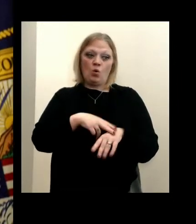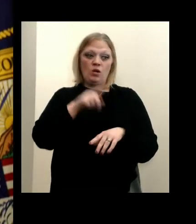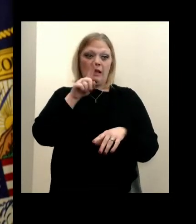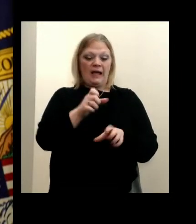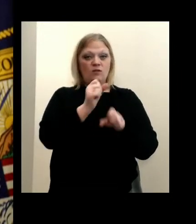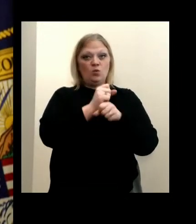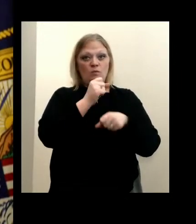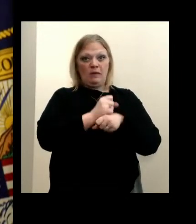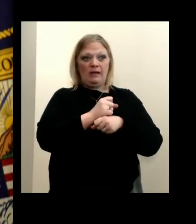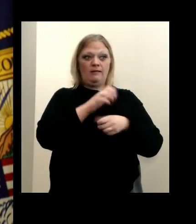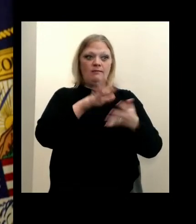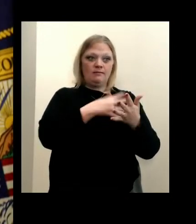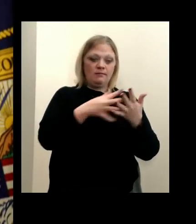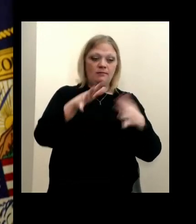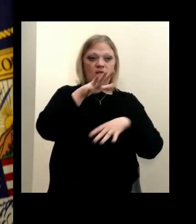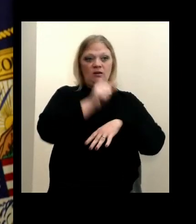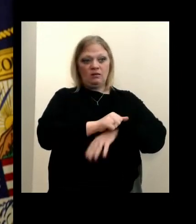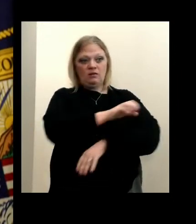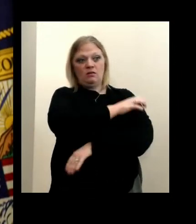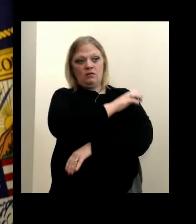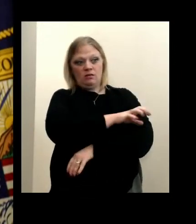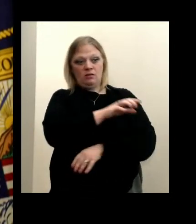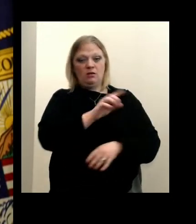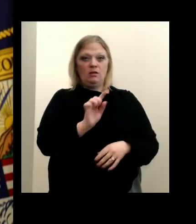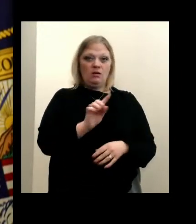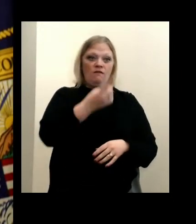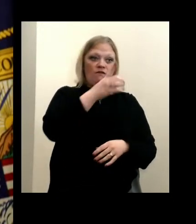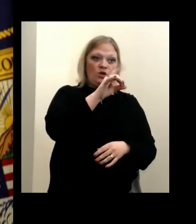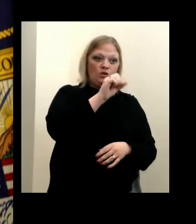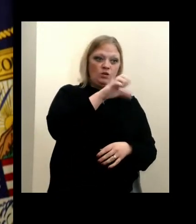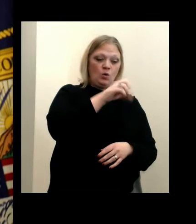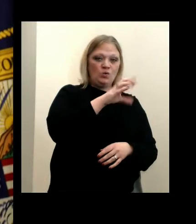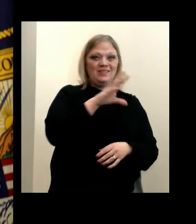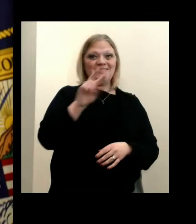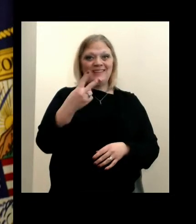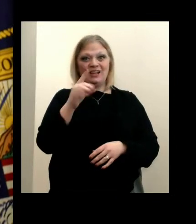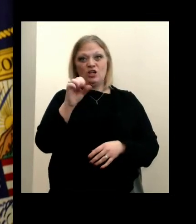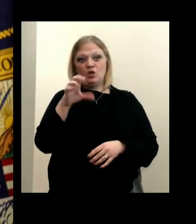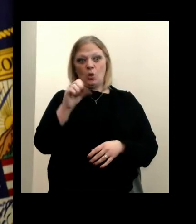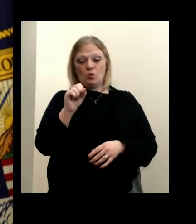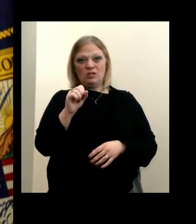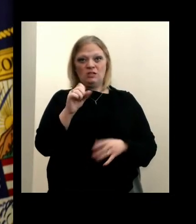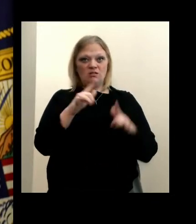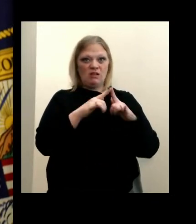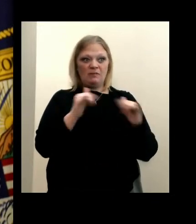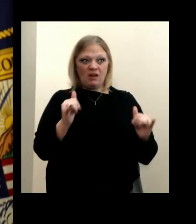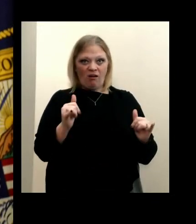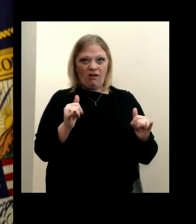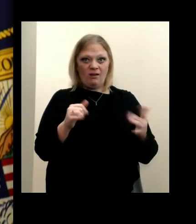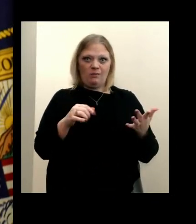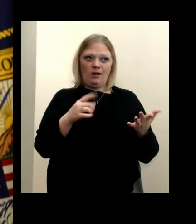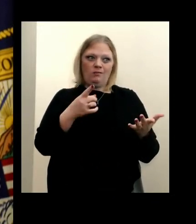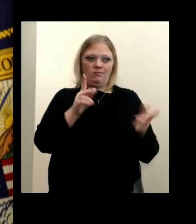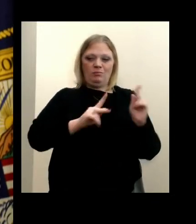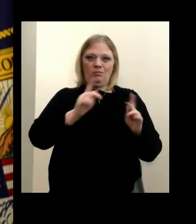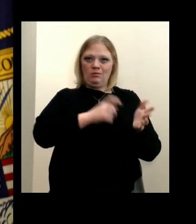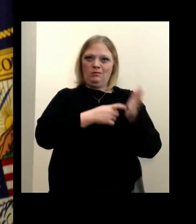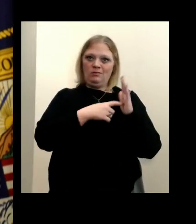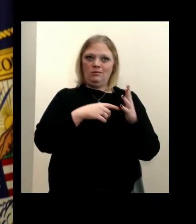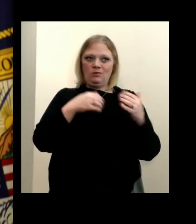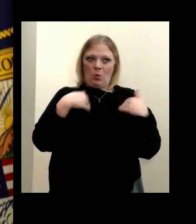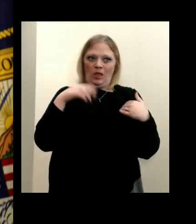clinics because you have to have first doses going at the same time as second doses, and you got to give the second doses to folks. So we know we could